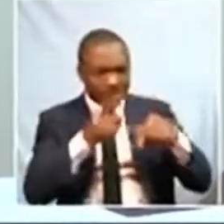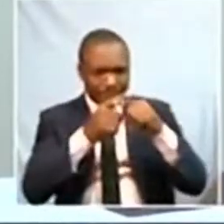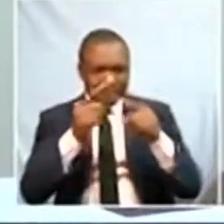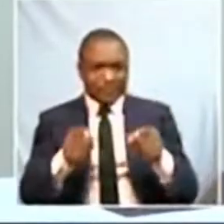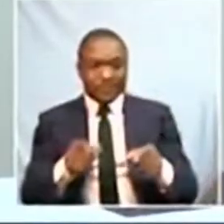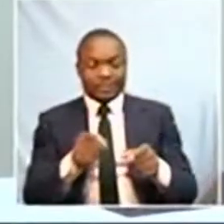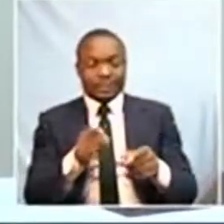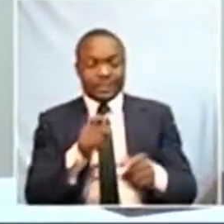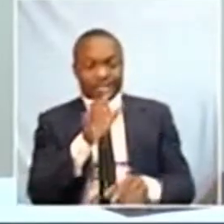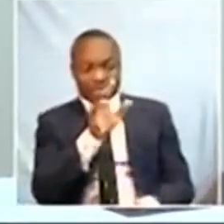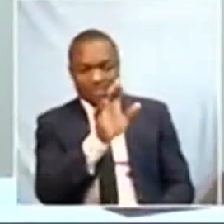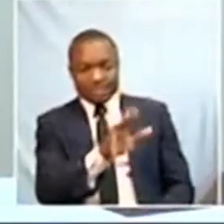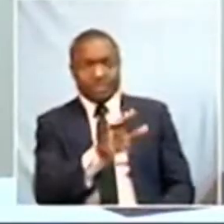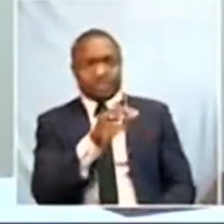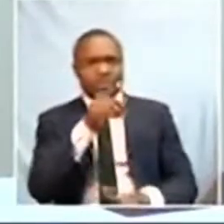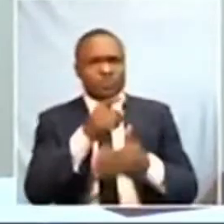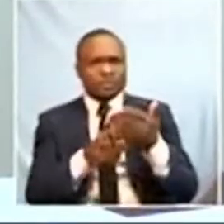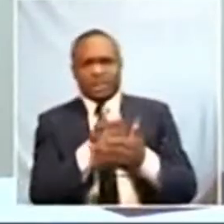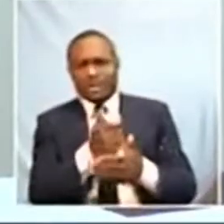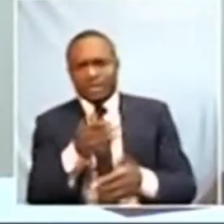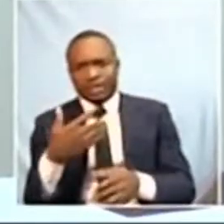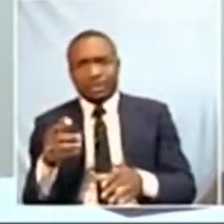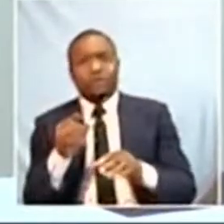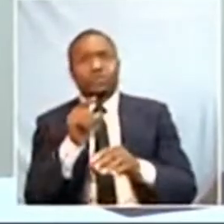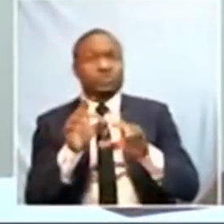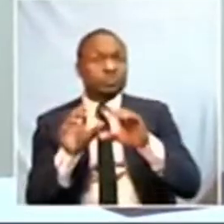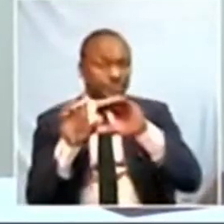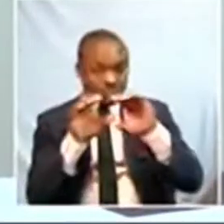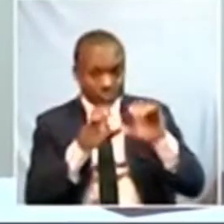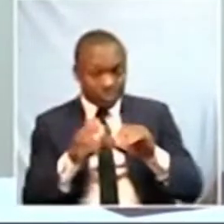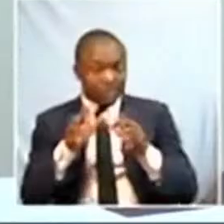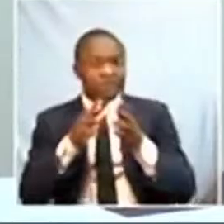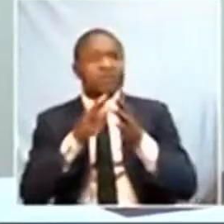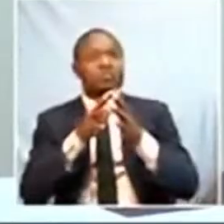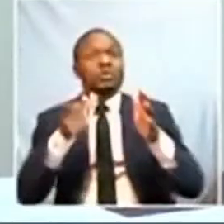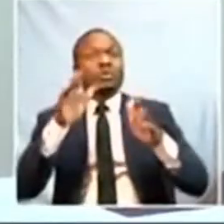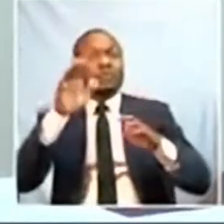end, what else have you done? Because this is more than a year.